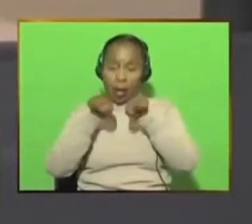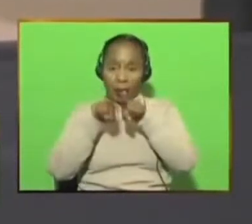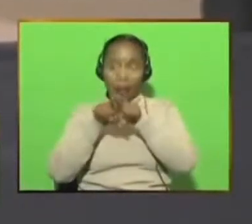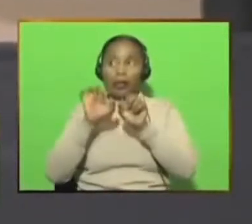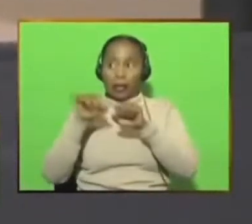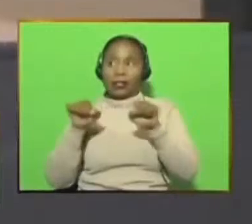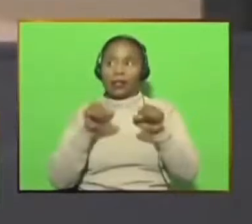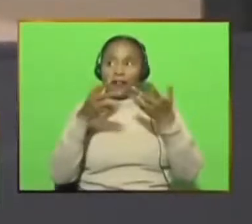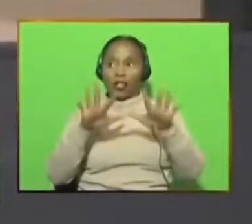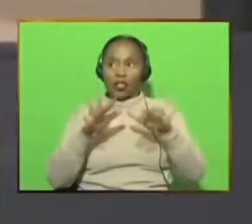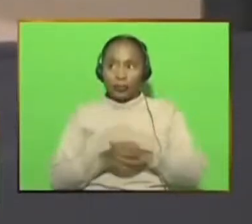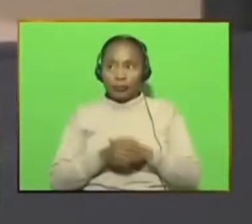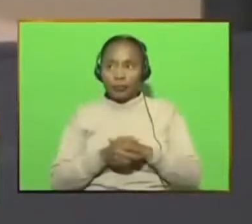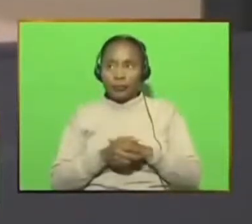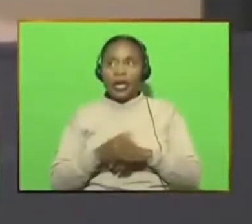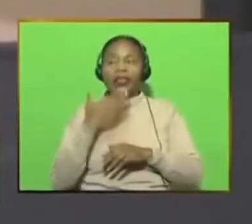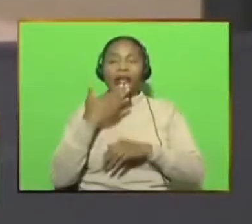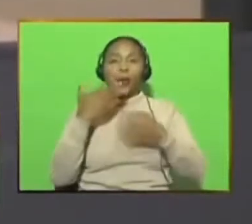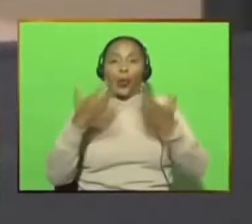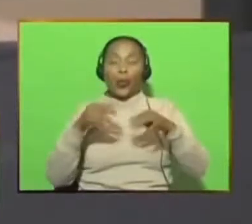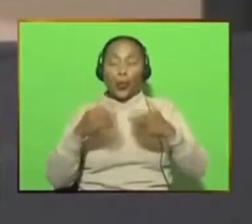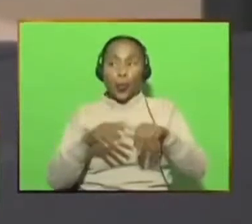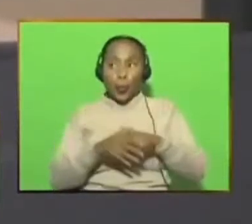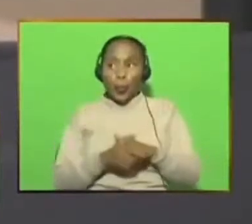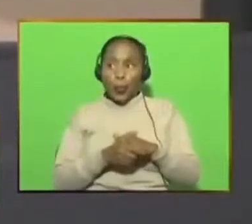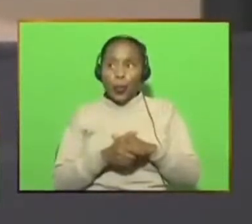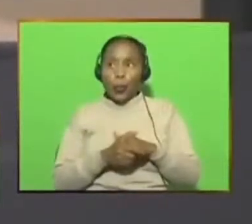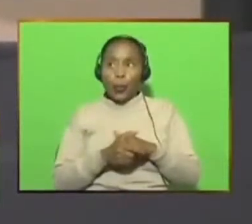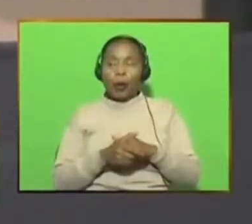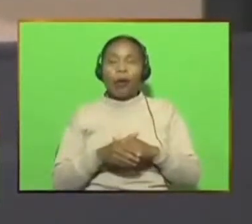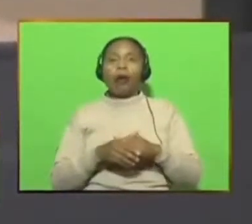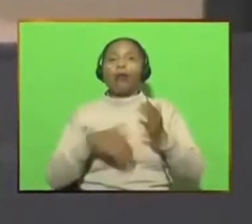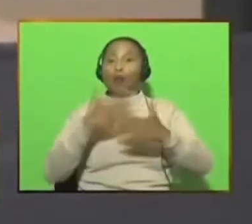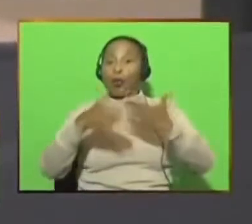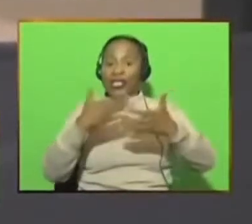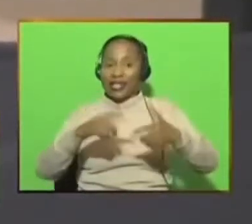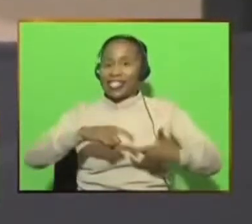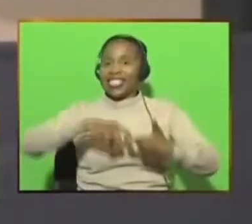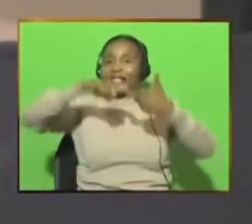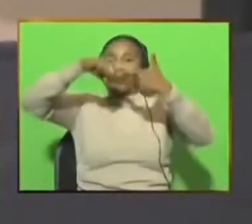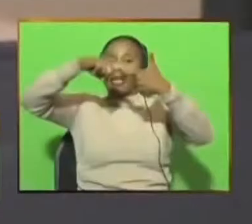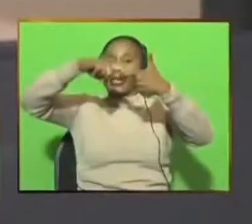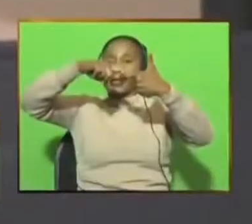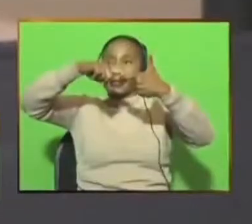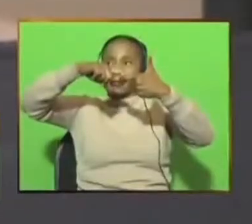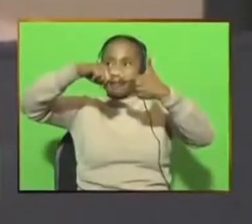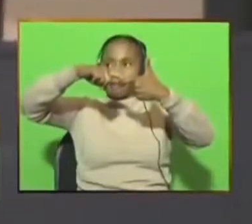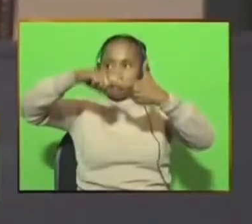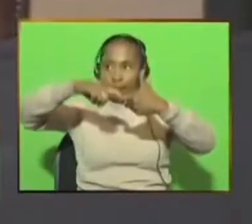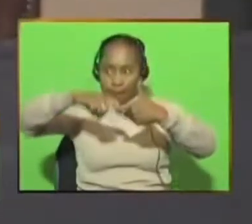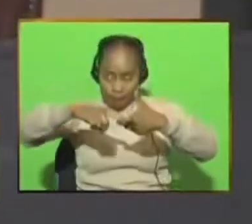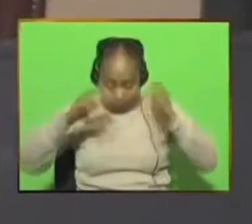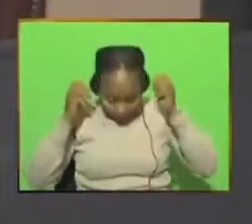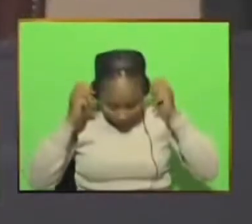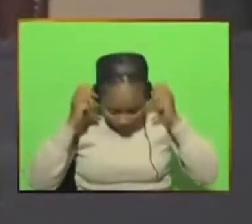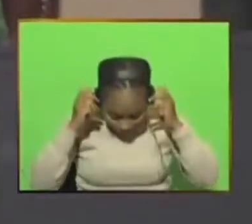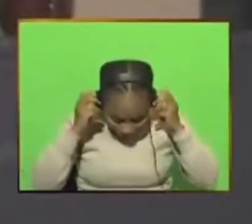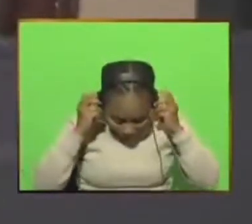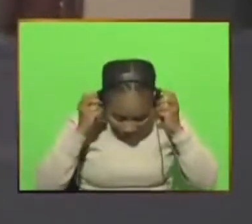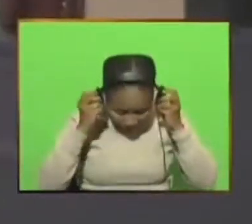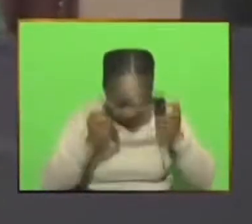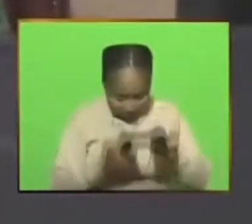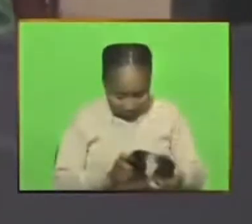Okay. Chief Justice. Yes, go ahead. Rise Mzansi will be represented by Makashule Ghana. Thank you very